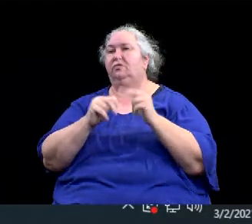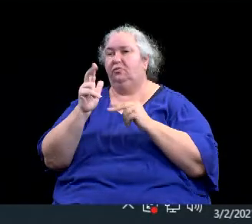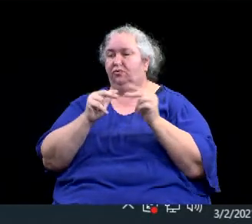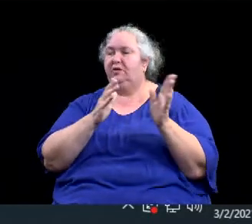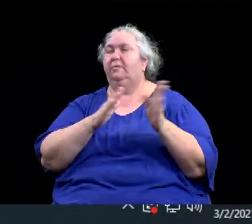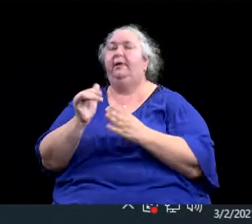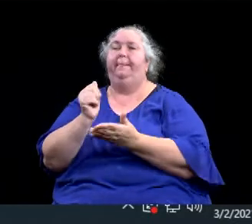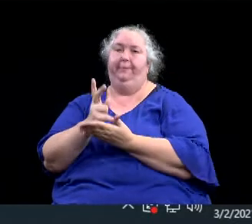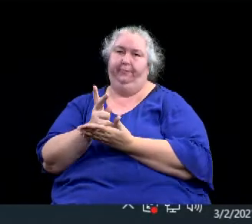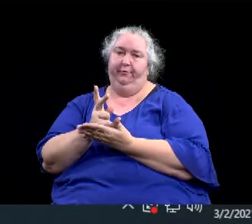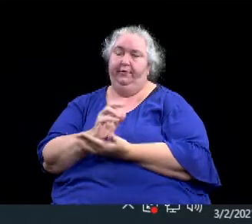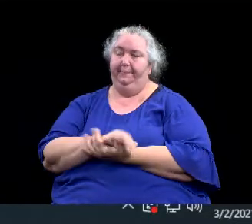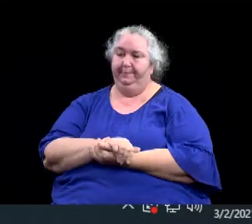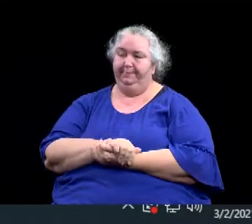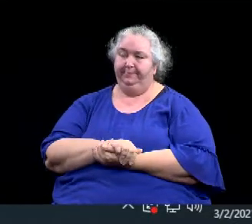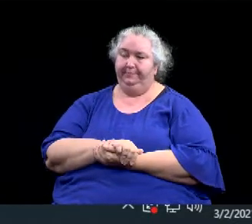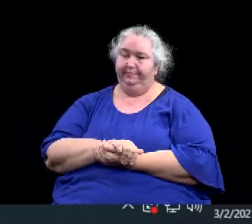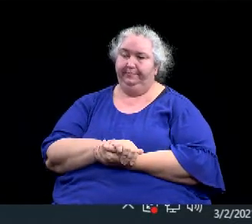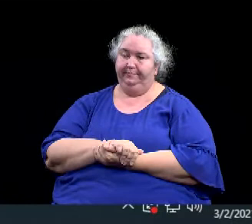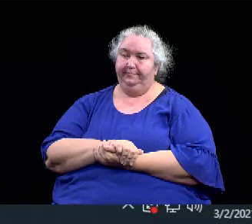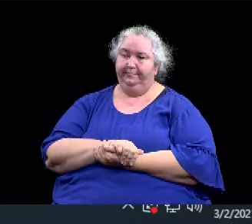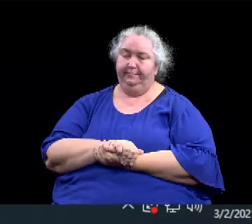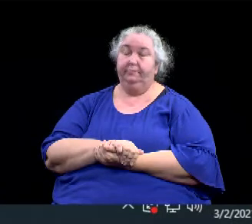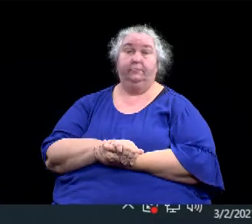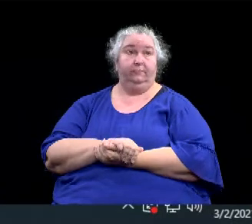Are there any questions for staff?